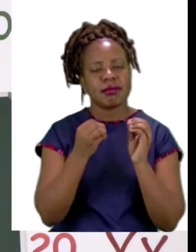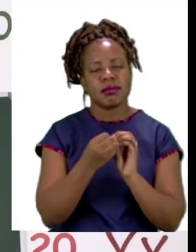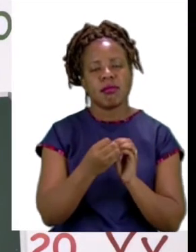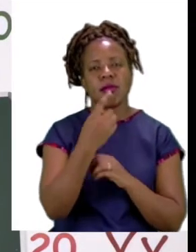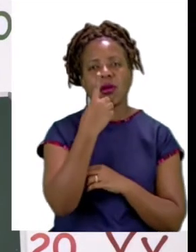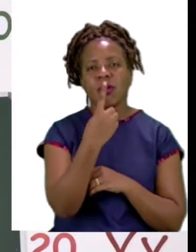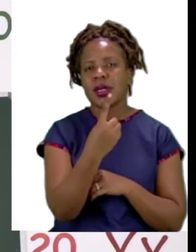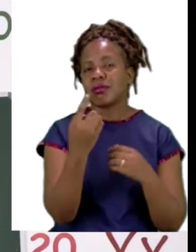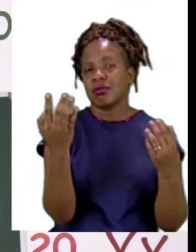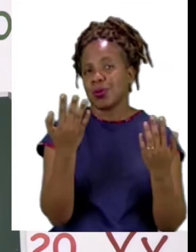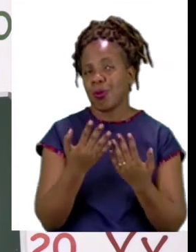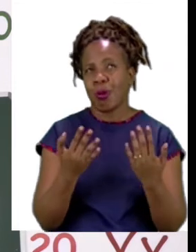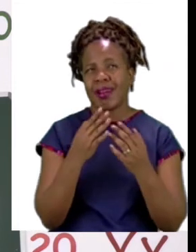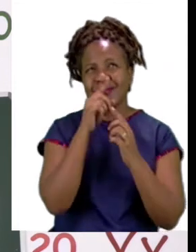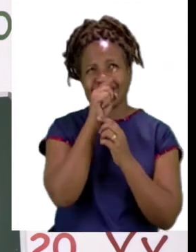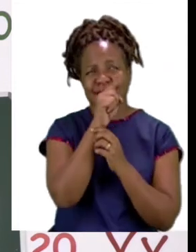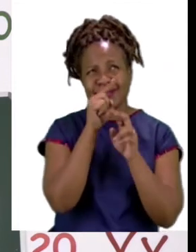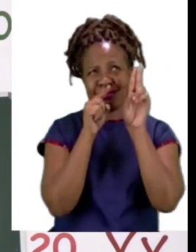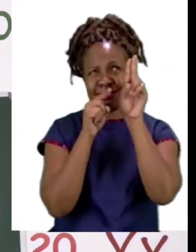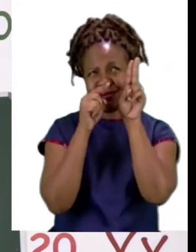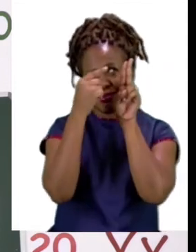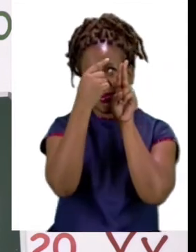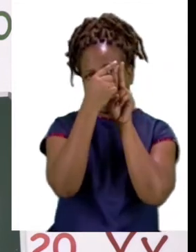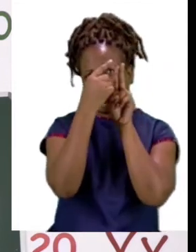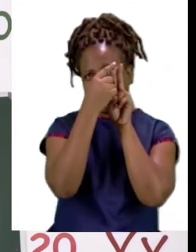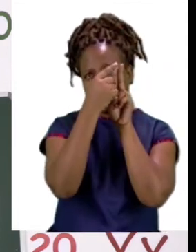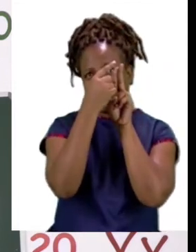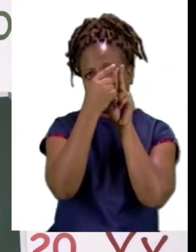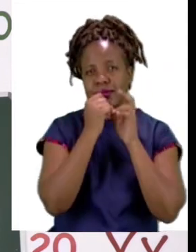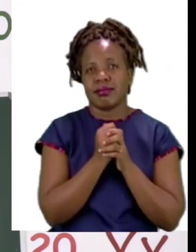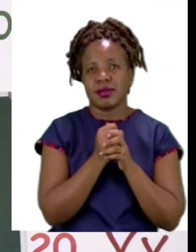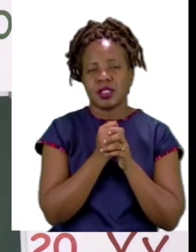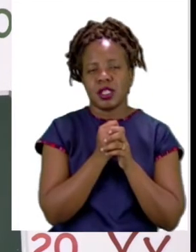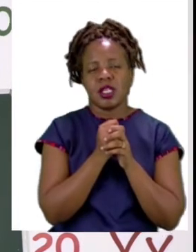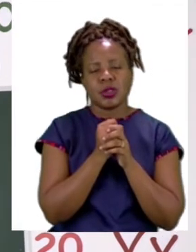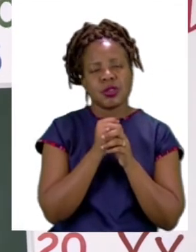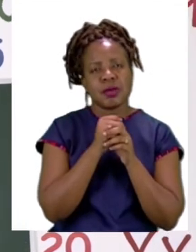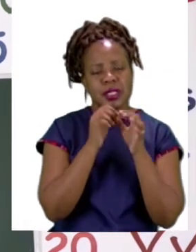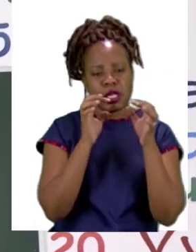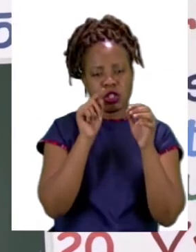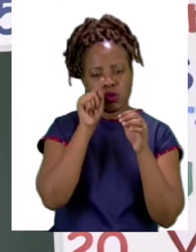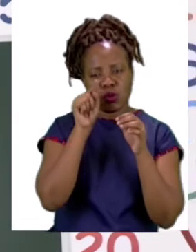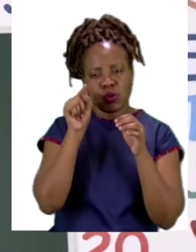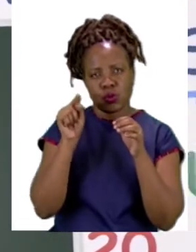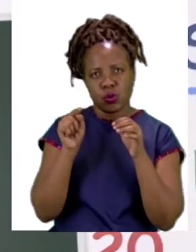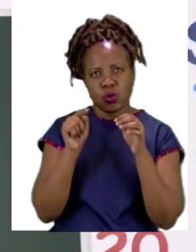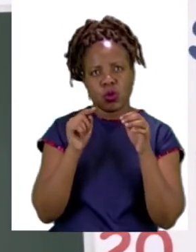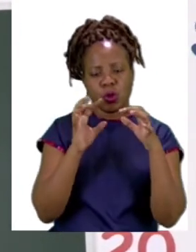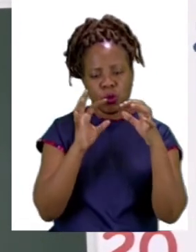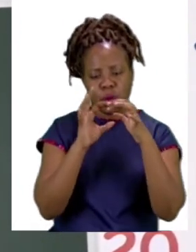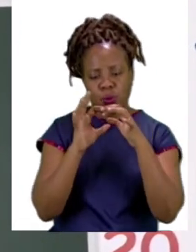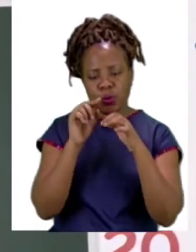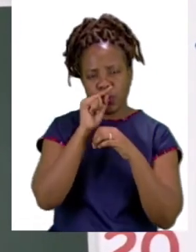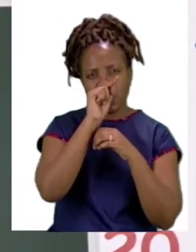you will be starting, and you will move along connecting the dots smoothly and making sure